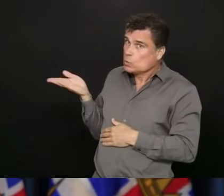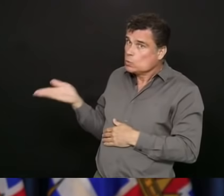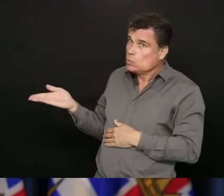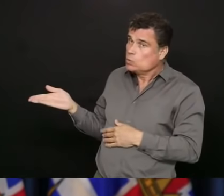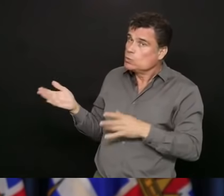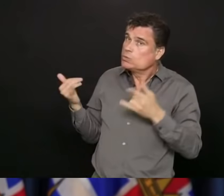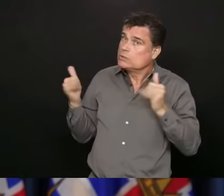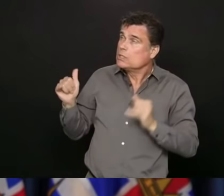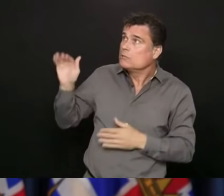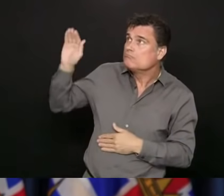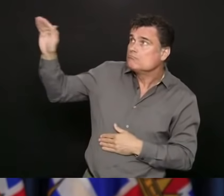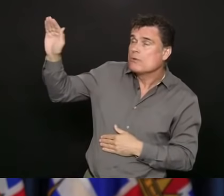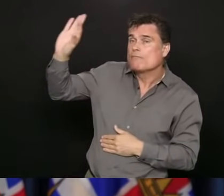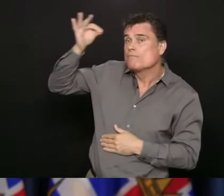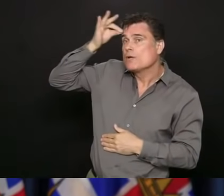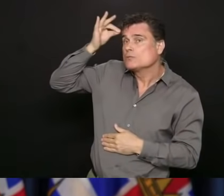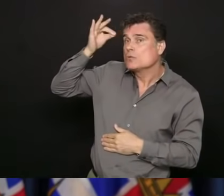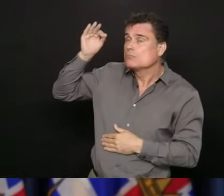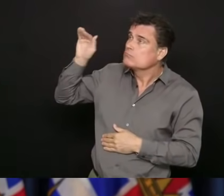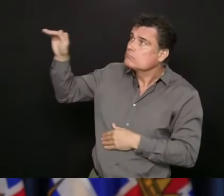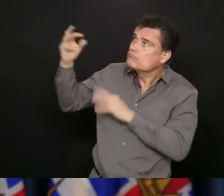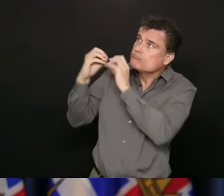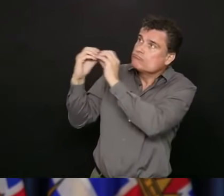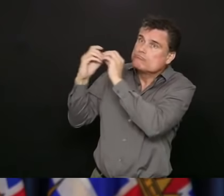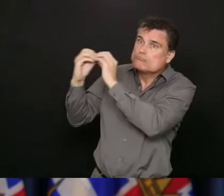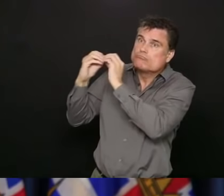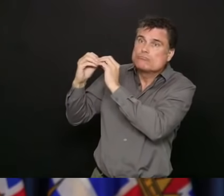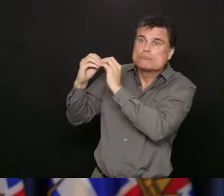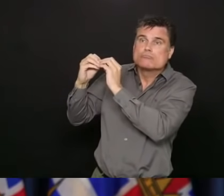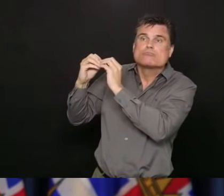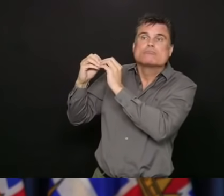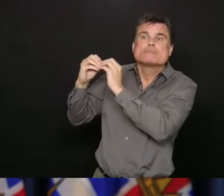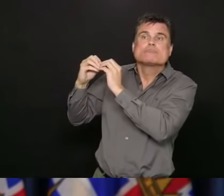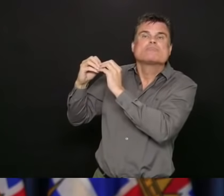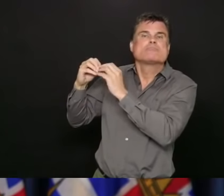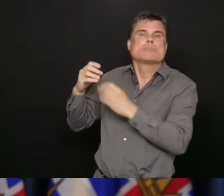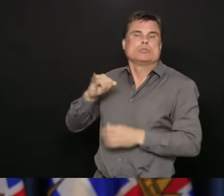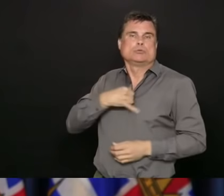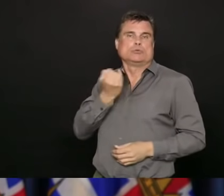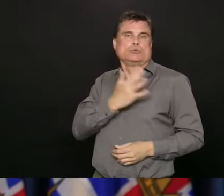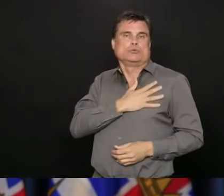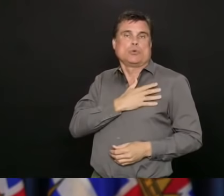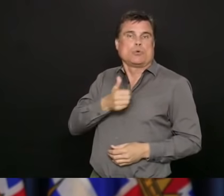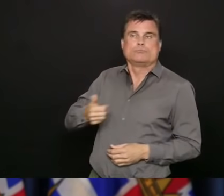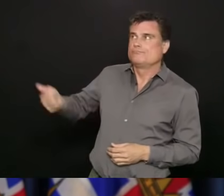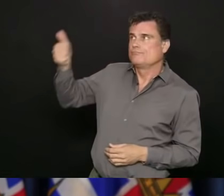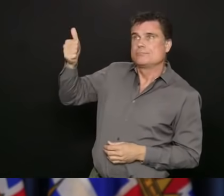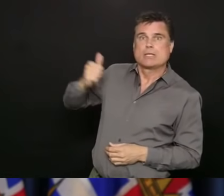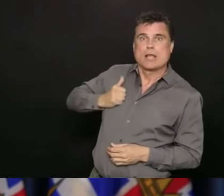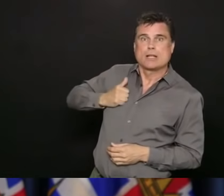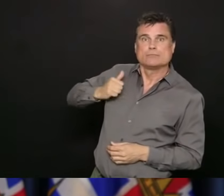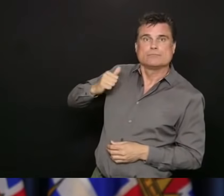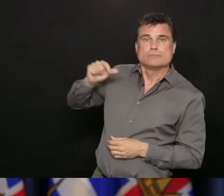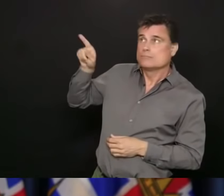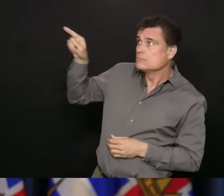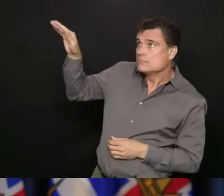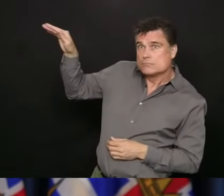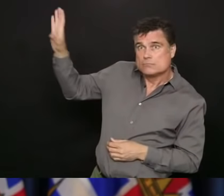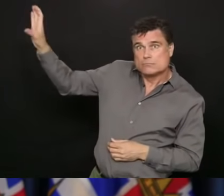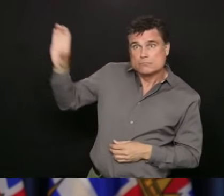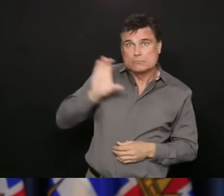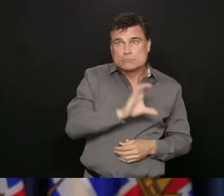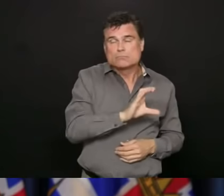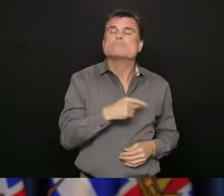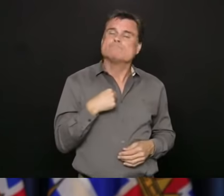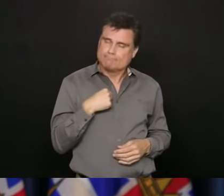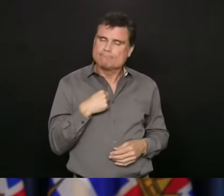Prime Minister, and have you gotten anywhere? I have regularly for the past. Well, in fact, it was on the agenda for